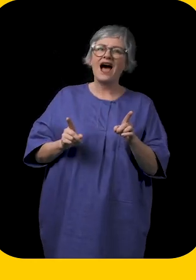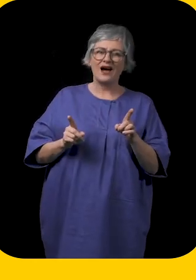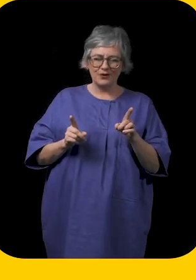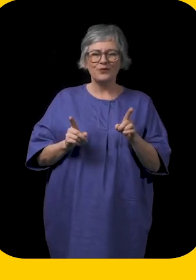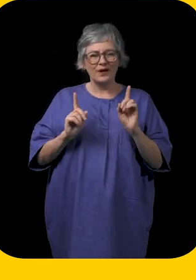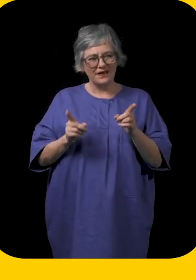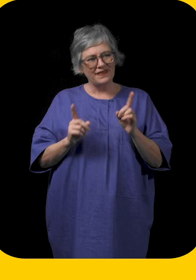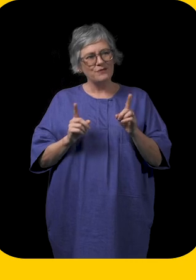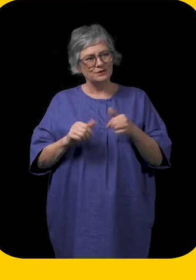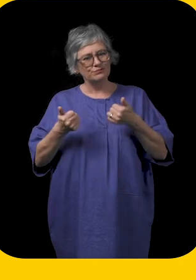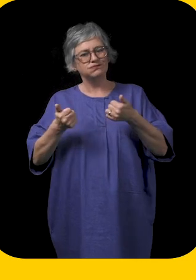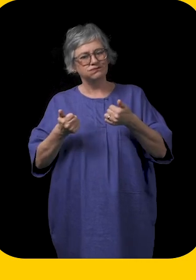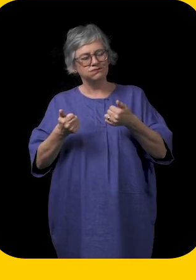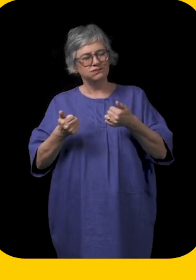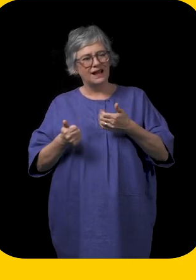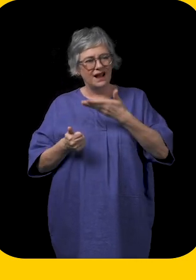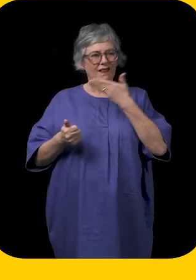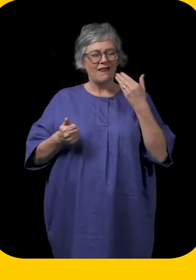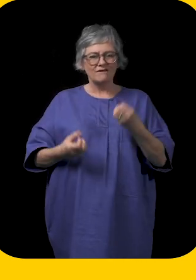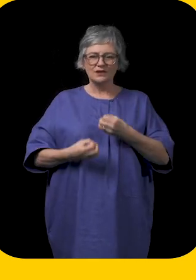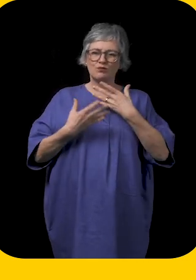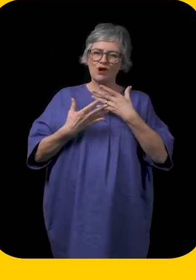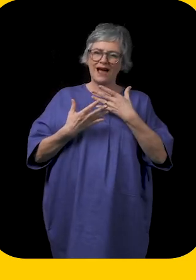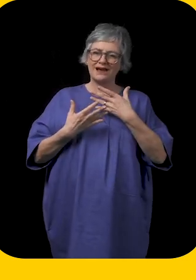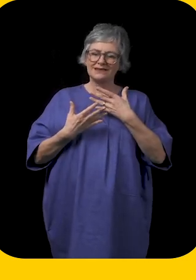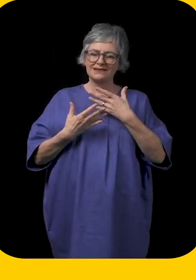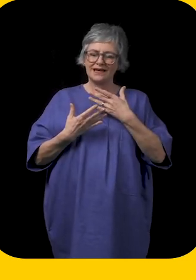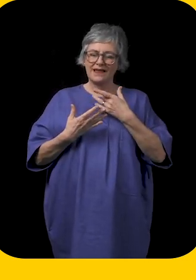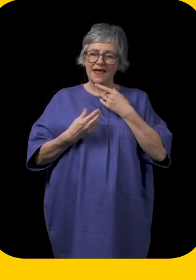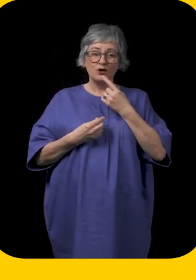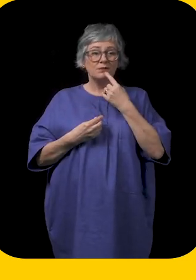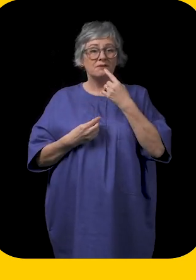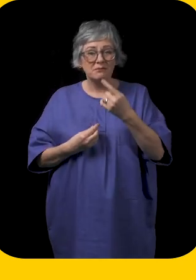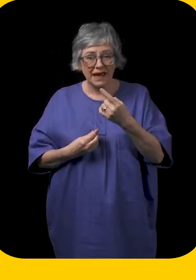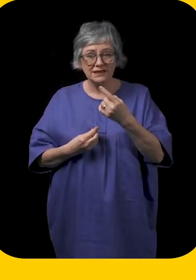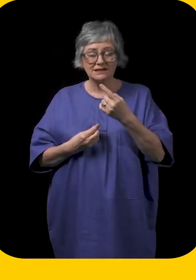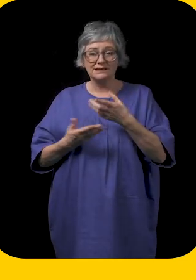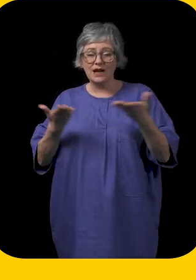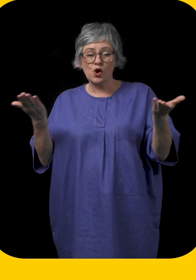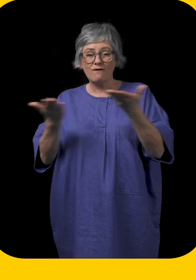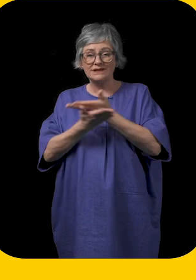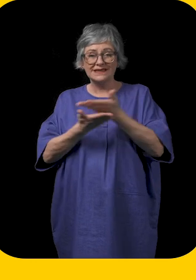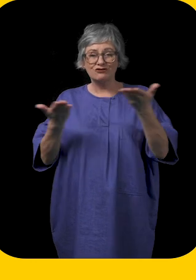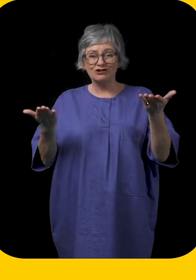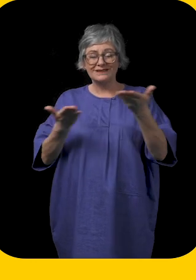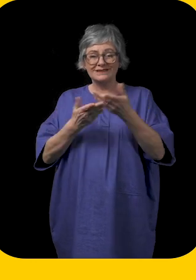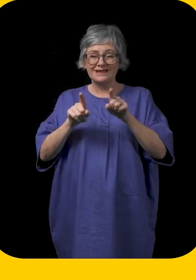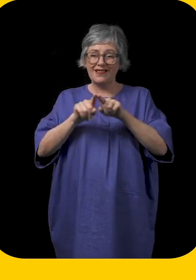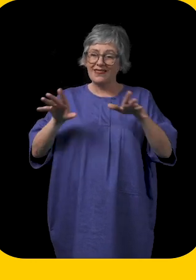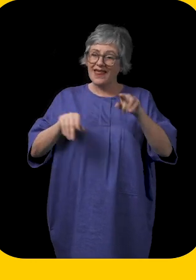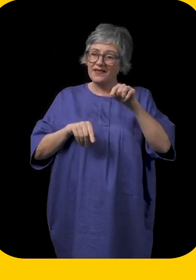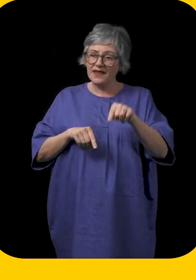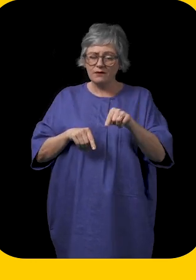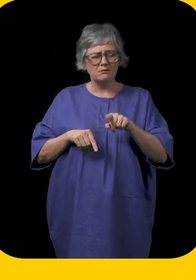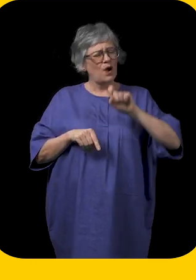We all do it, yes. So that was a nice surprise, that I felt that I had somehow, that I could be mentioned in a